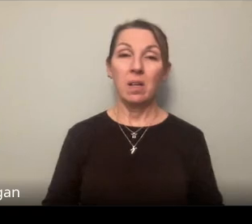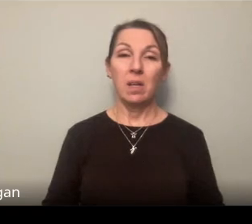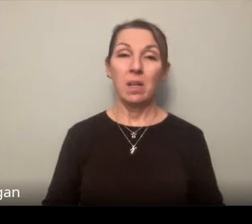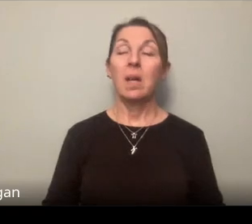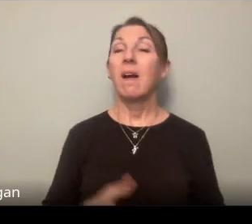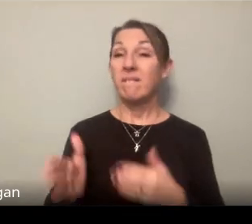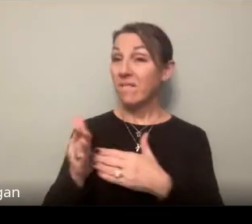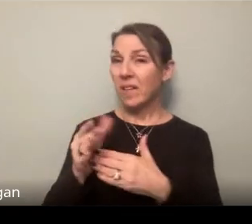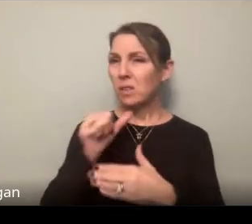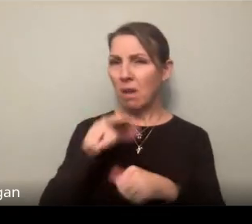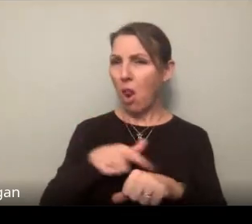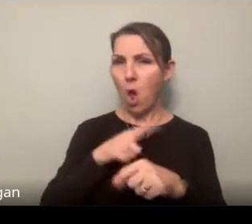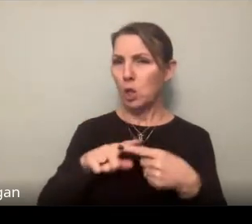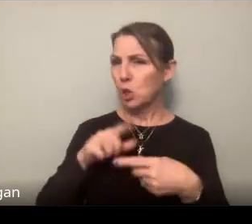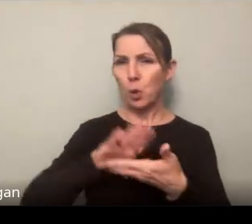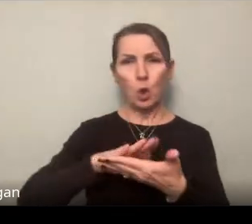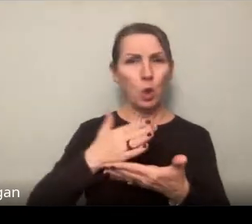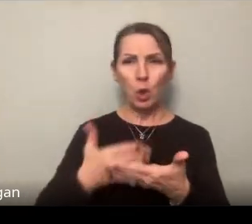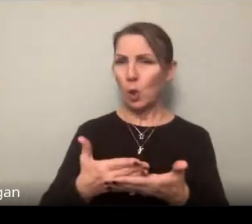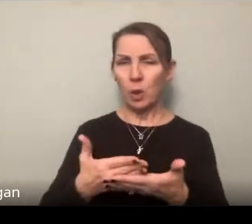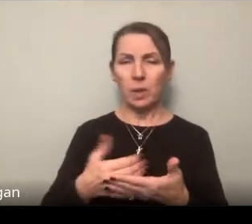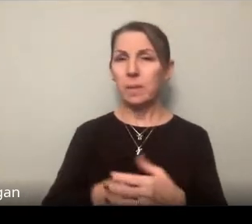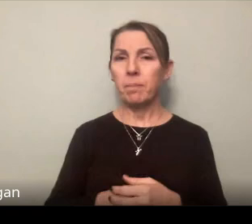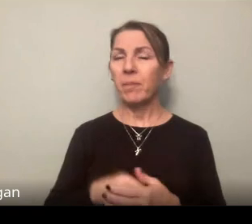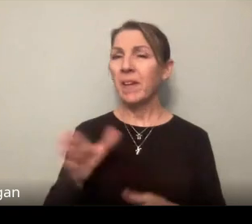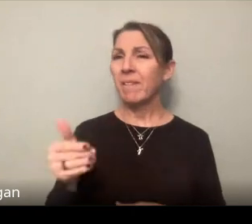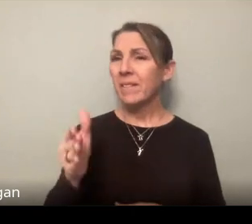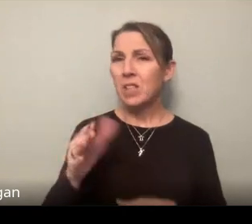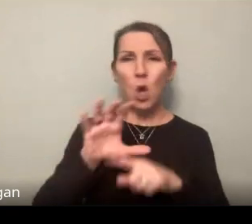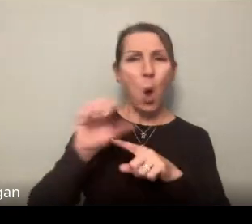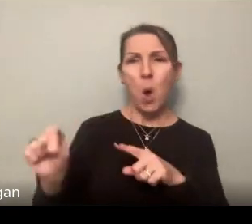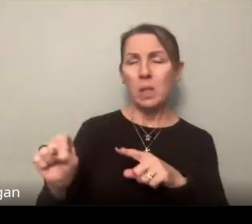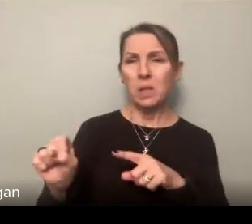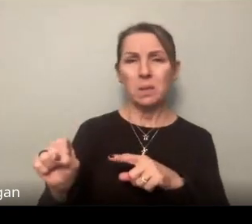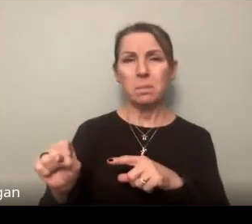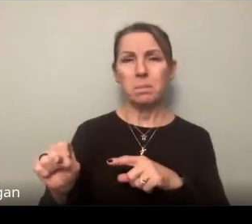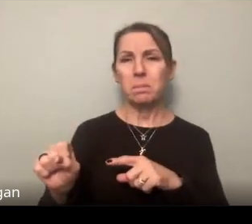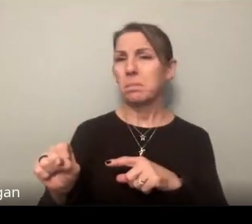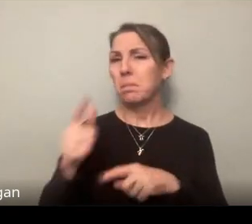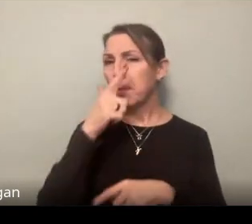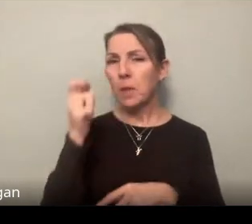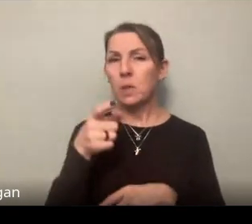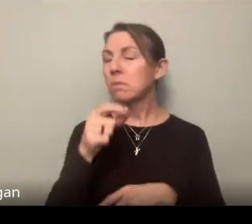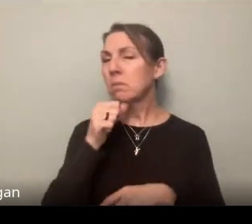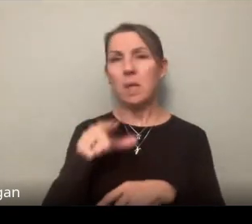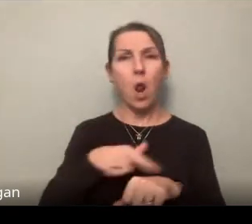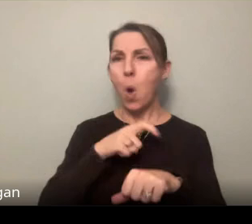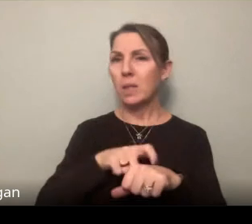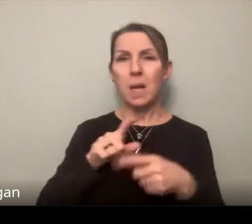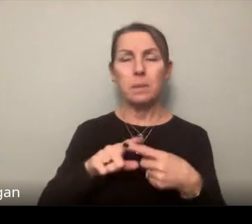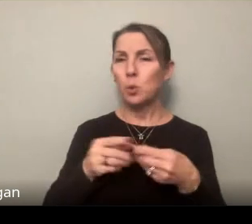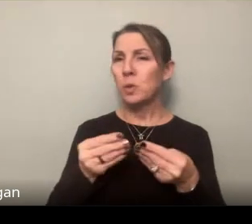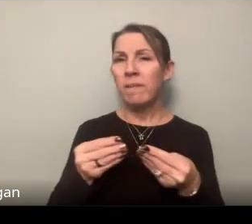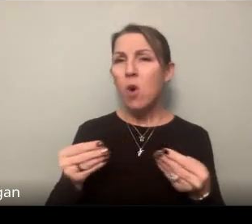And fish doesn't take long to cook at all. Don't cook. Fish is like awesome. Fish and seafood is awesome because they don't take long to defrost.